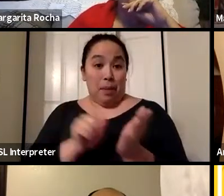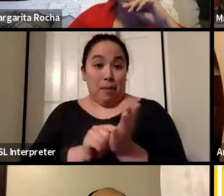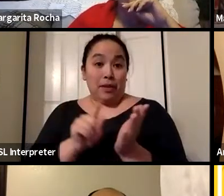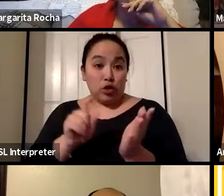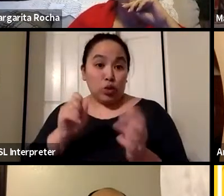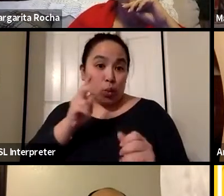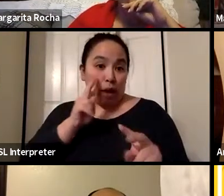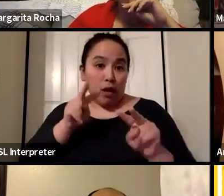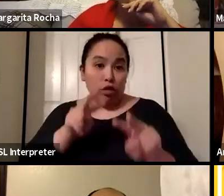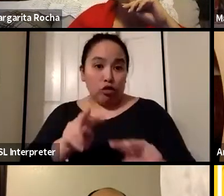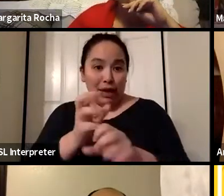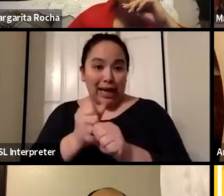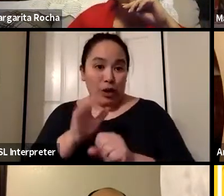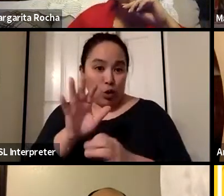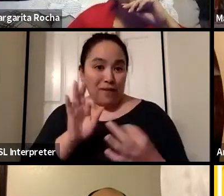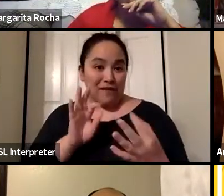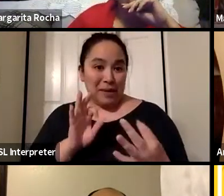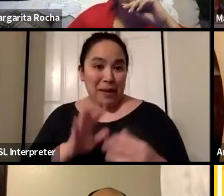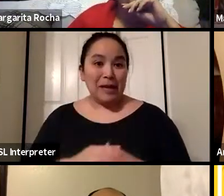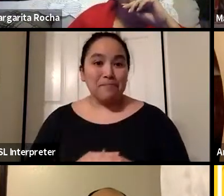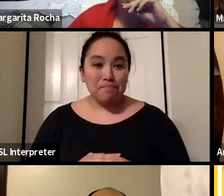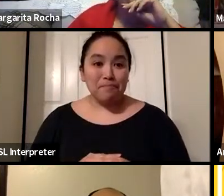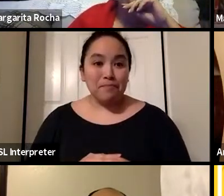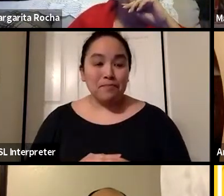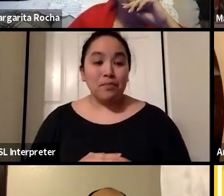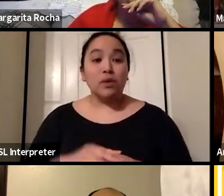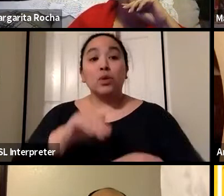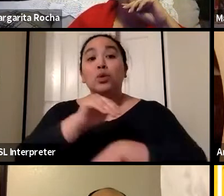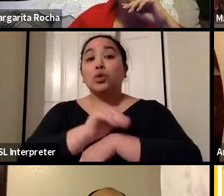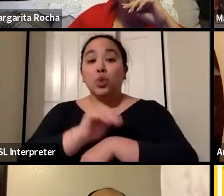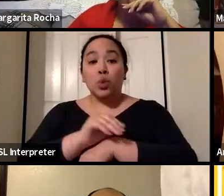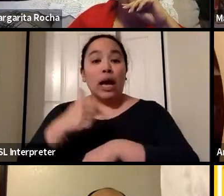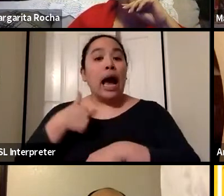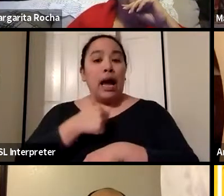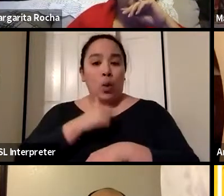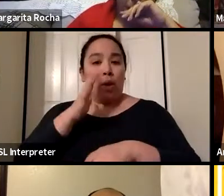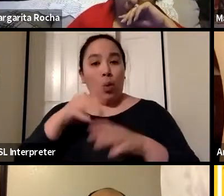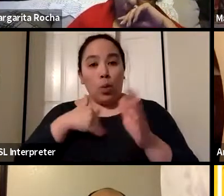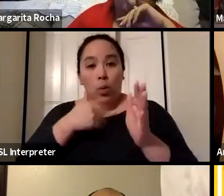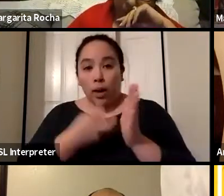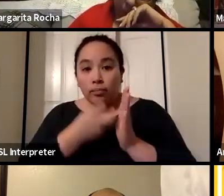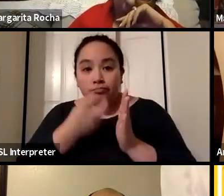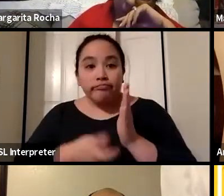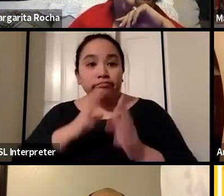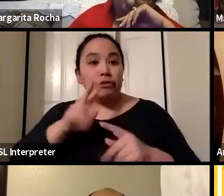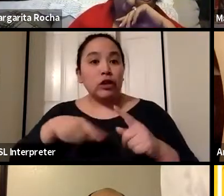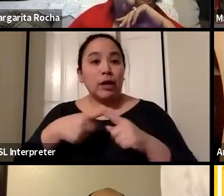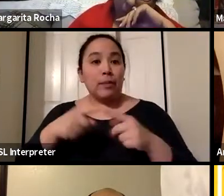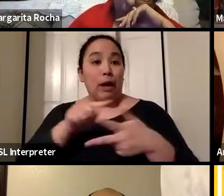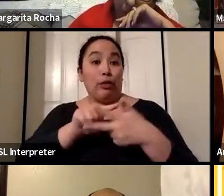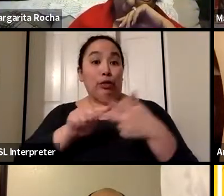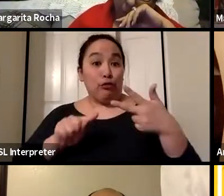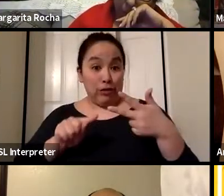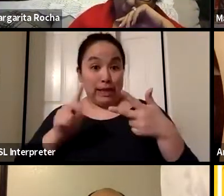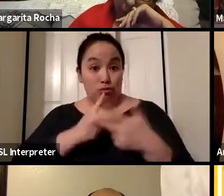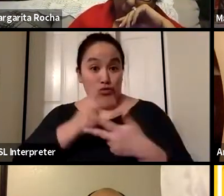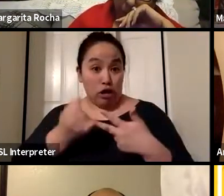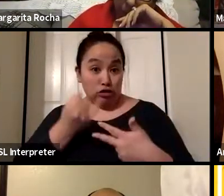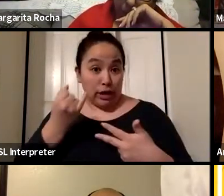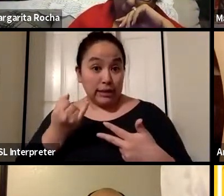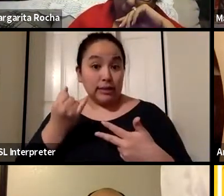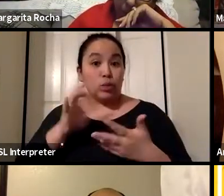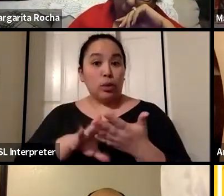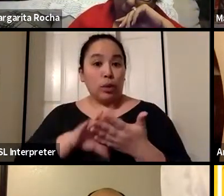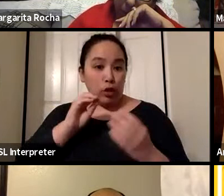that and give us your feedback. So tonight we'll be taking a deep dive into 3 Transform Fresno projects to learn